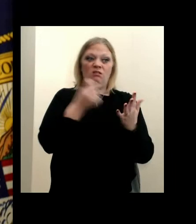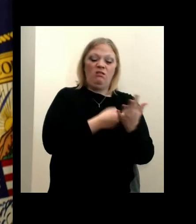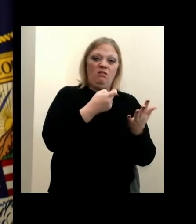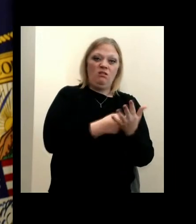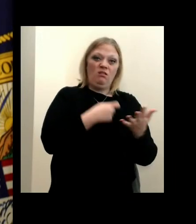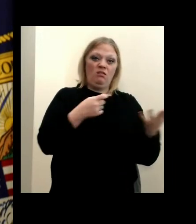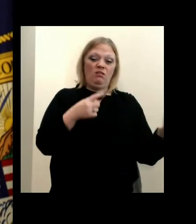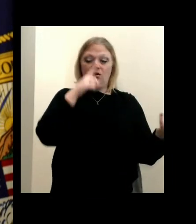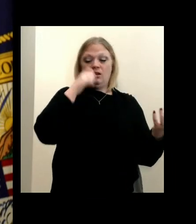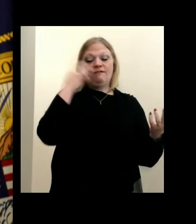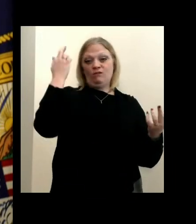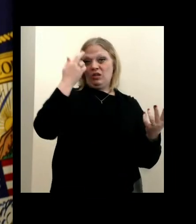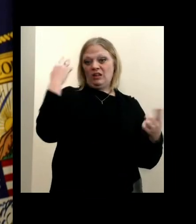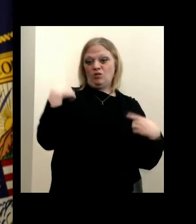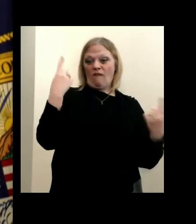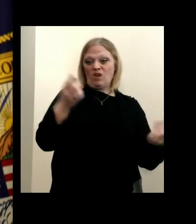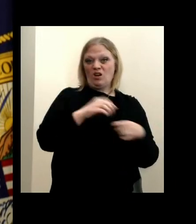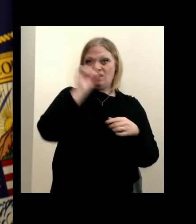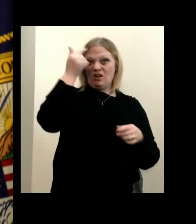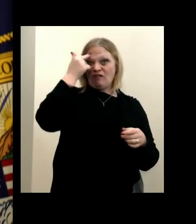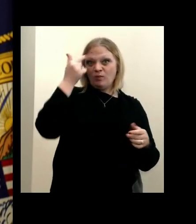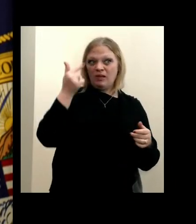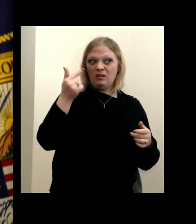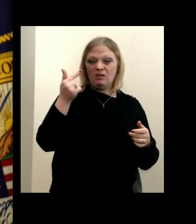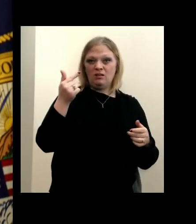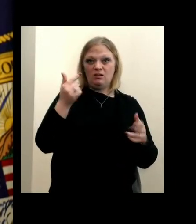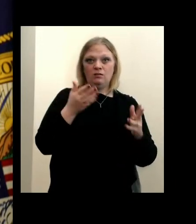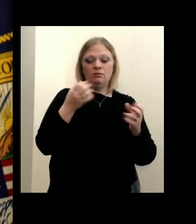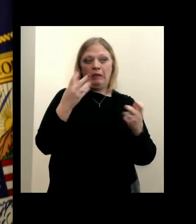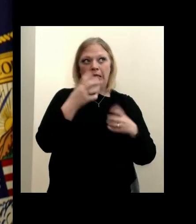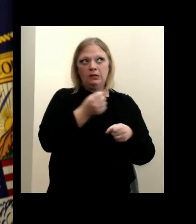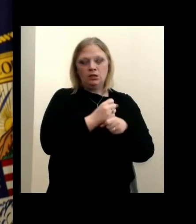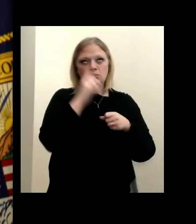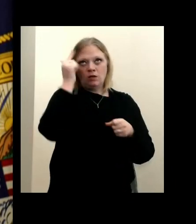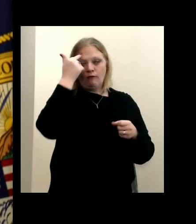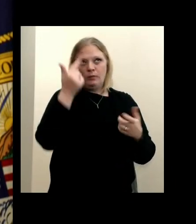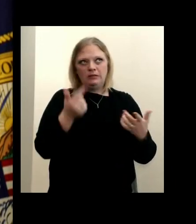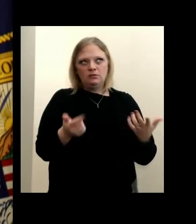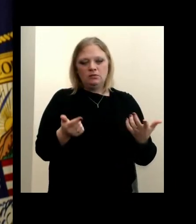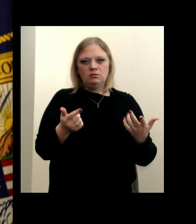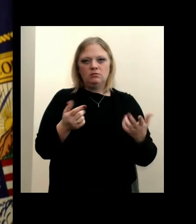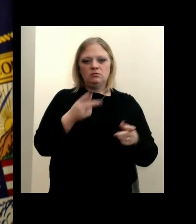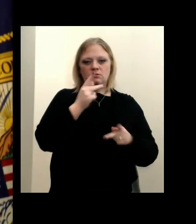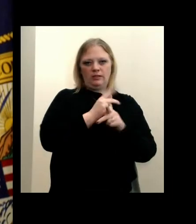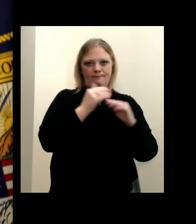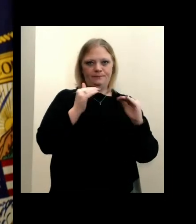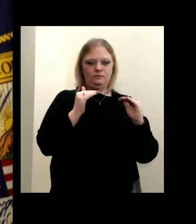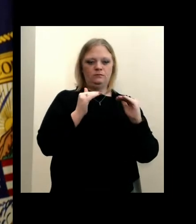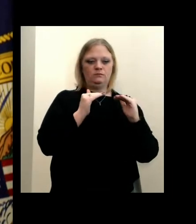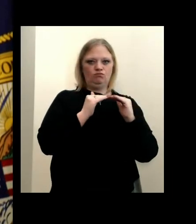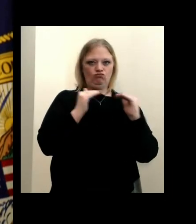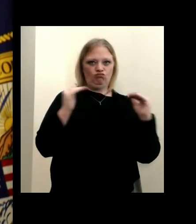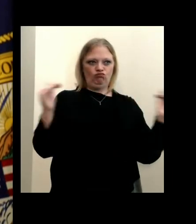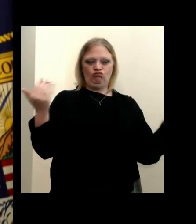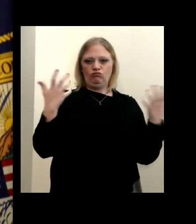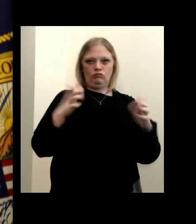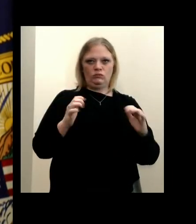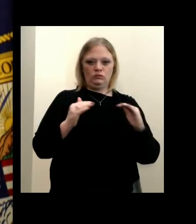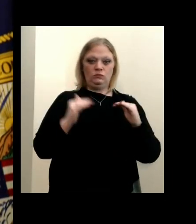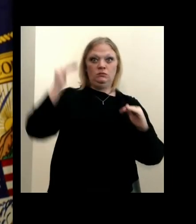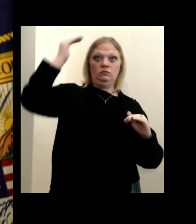I've realized so far in government, through my years in government, that you want to keep it even. You don't want to get too high, too low. You don't want to